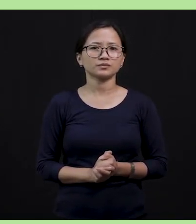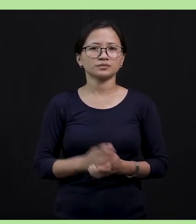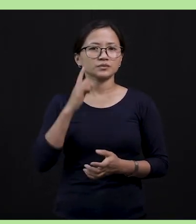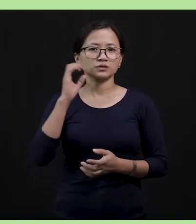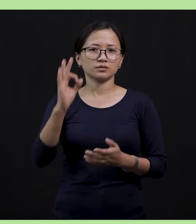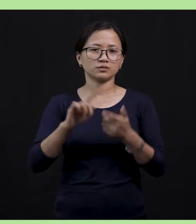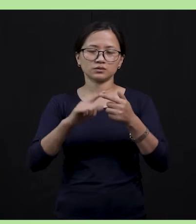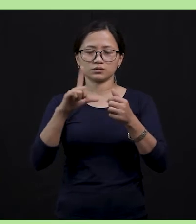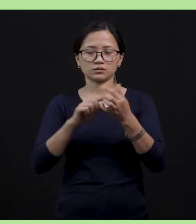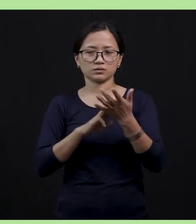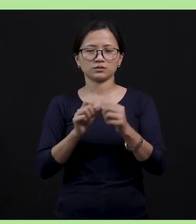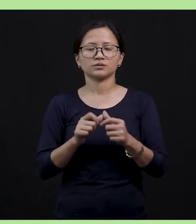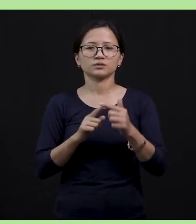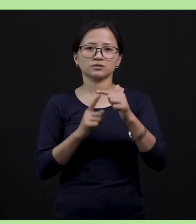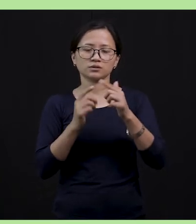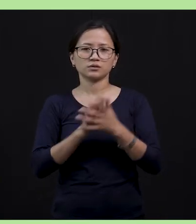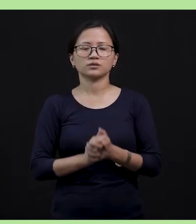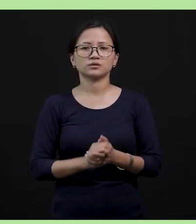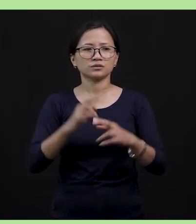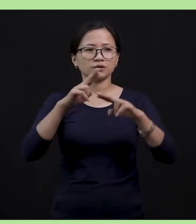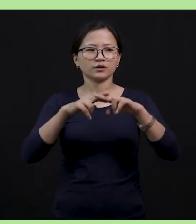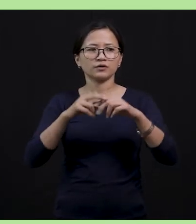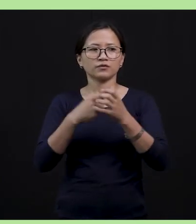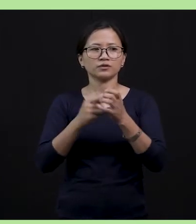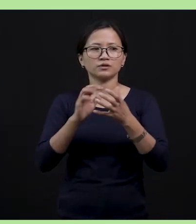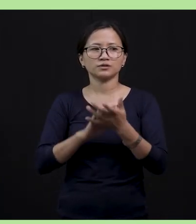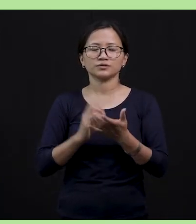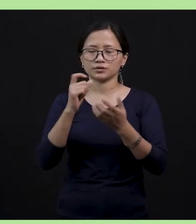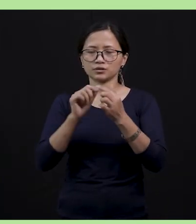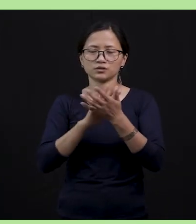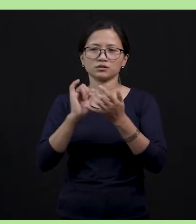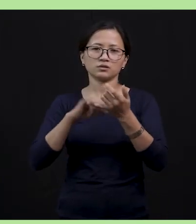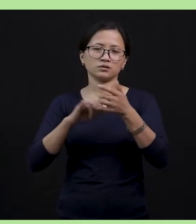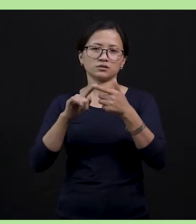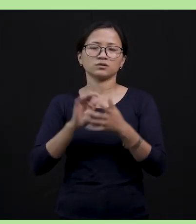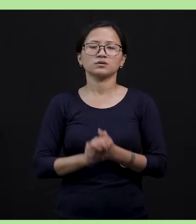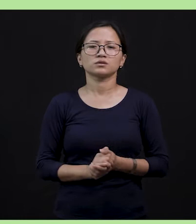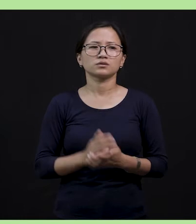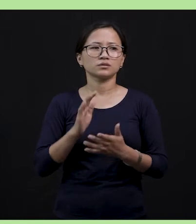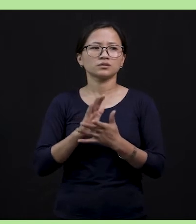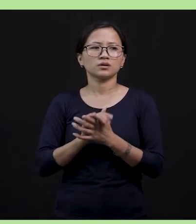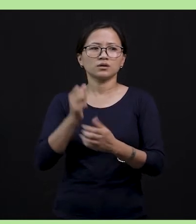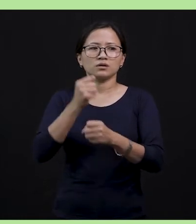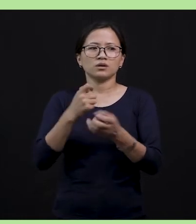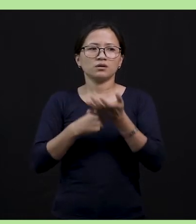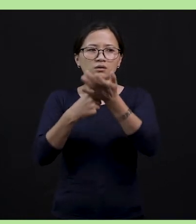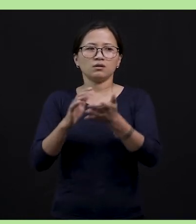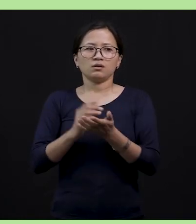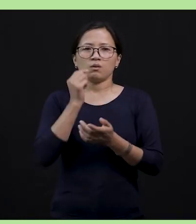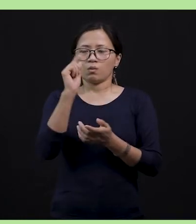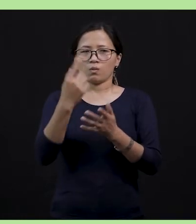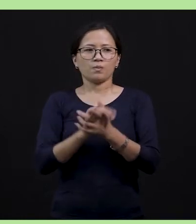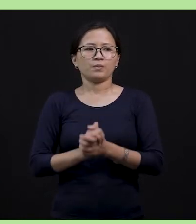important element of adult franchise. It makes the government responsible to its people, and it is because the government is based on popular